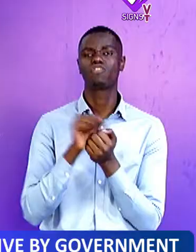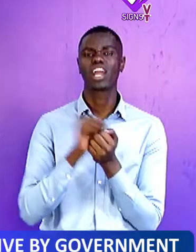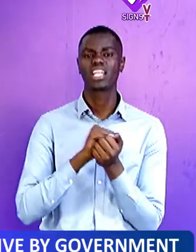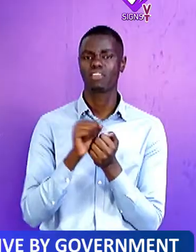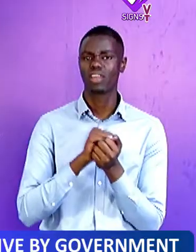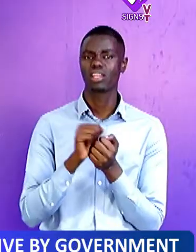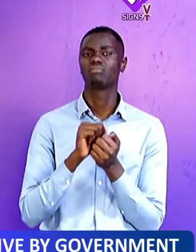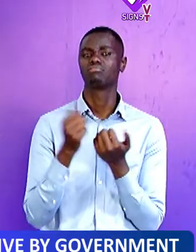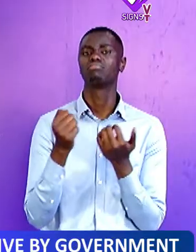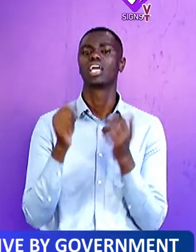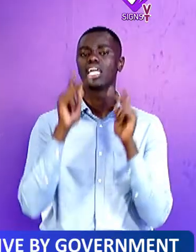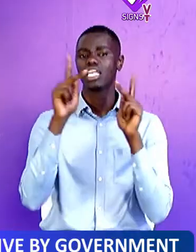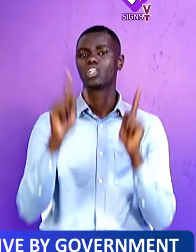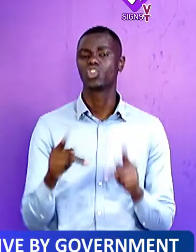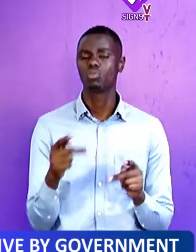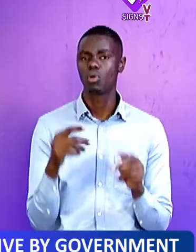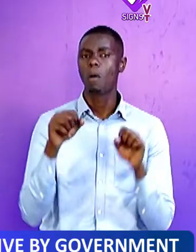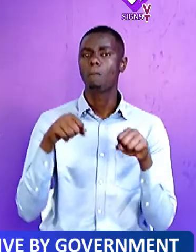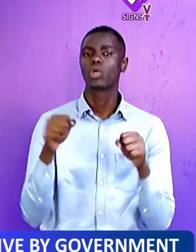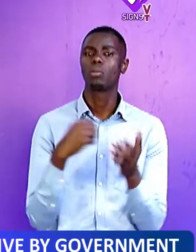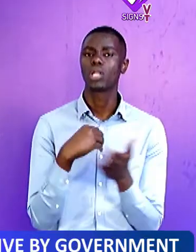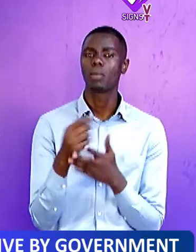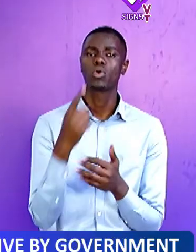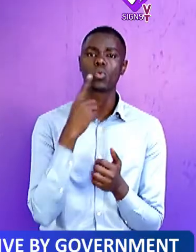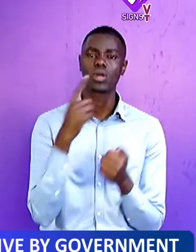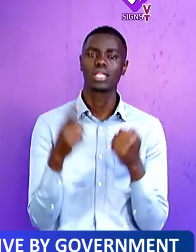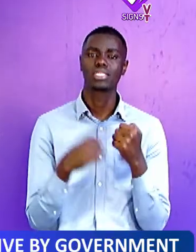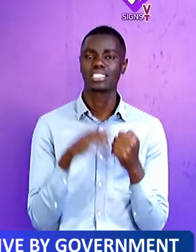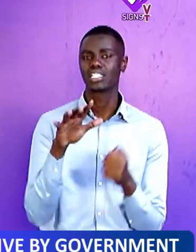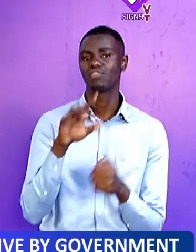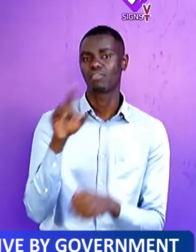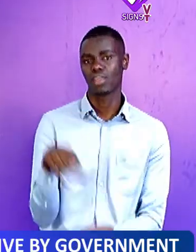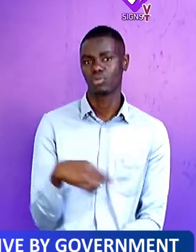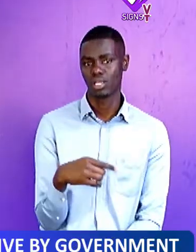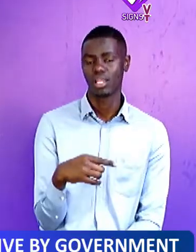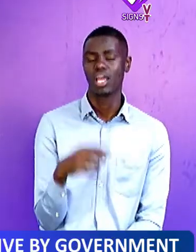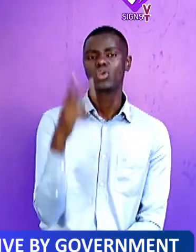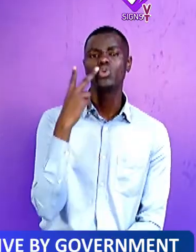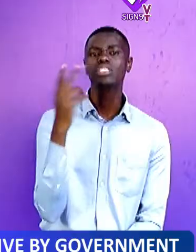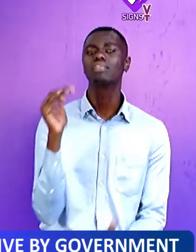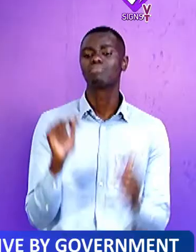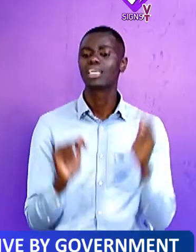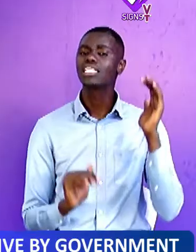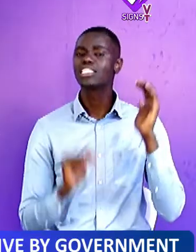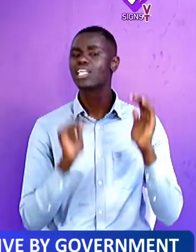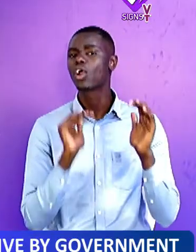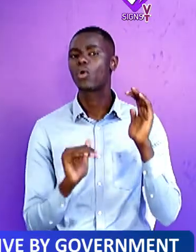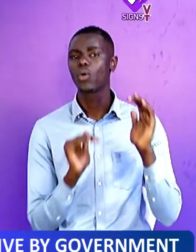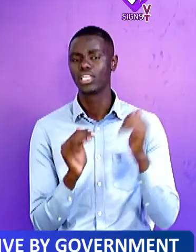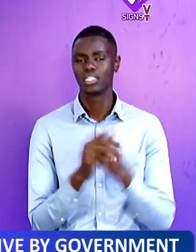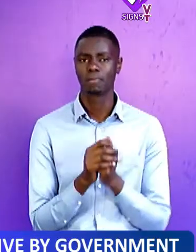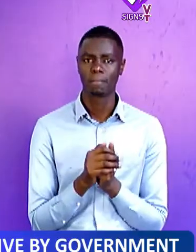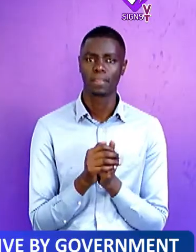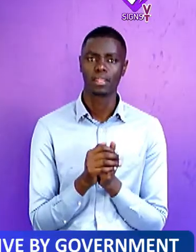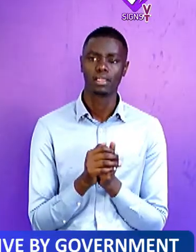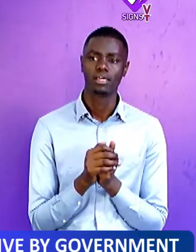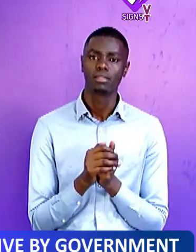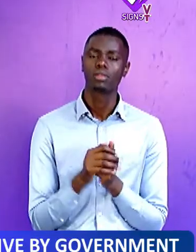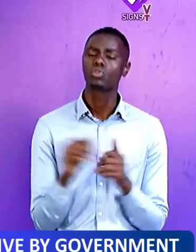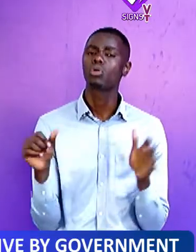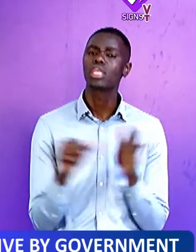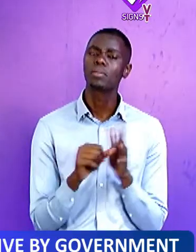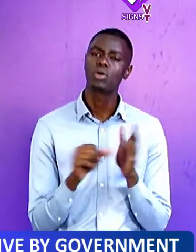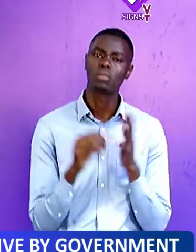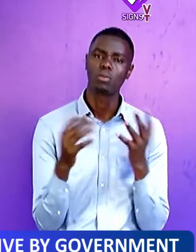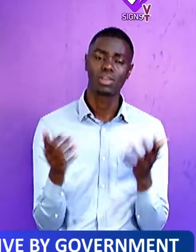bought at 165. Now you see that brings an equality, isn't it? I'm not saying it's bad, it's bad to lower, but what is the problem is,